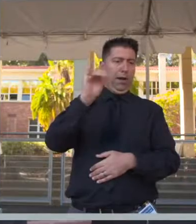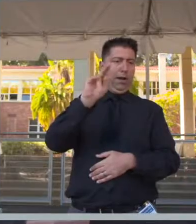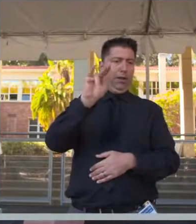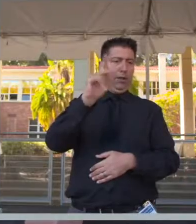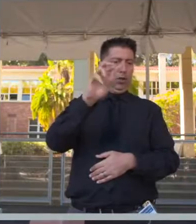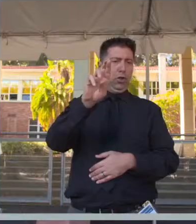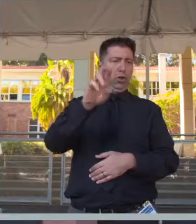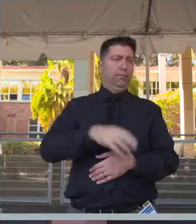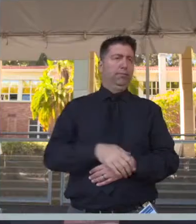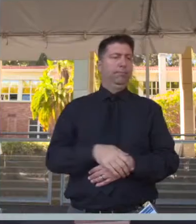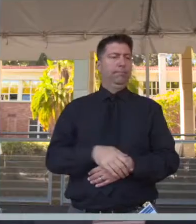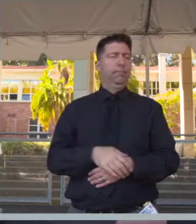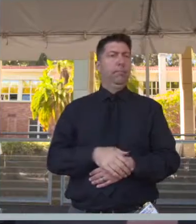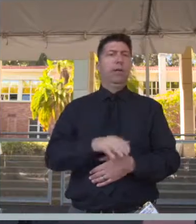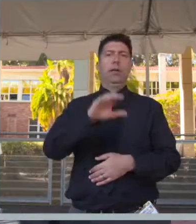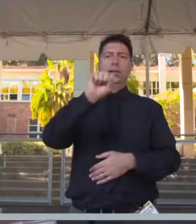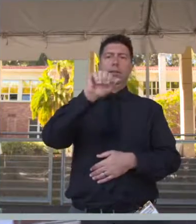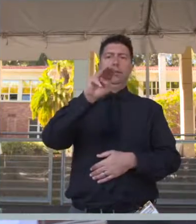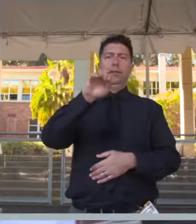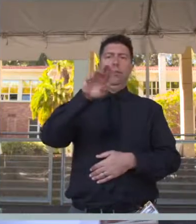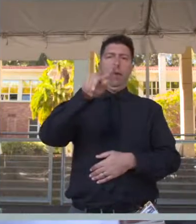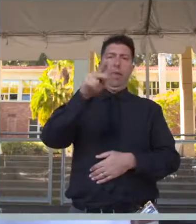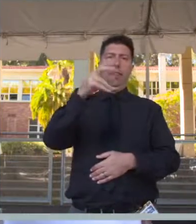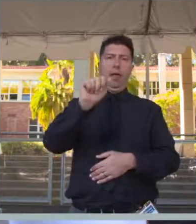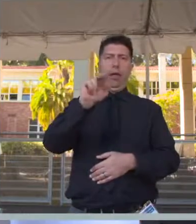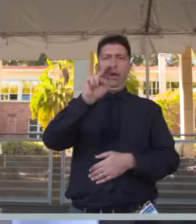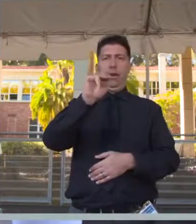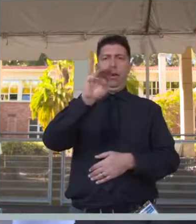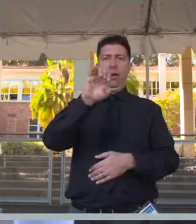Samantha Nicole Fisher.